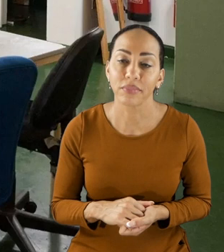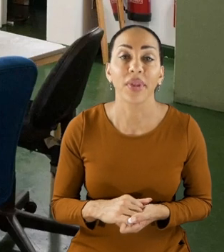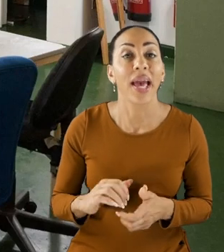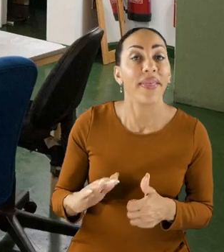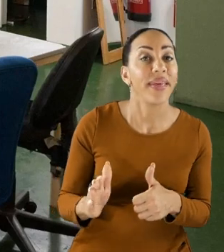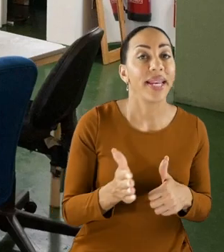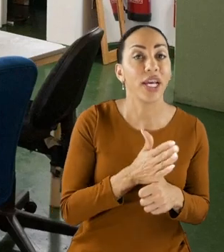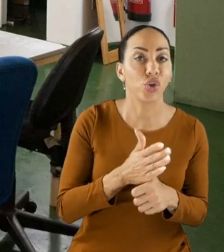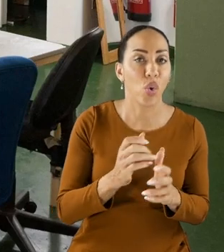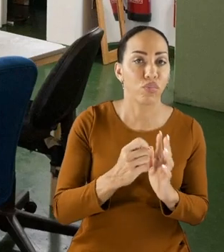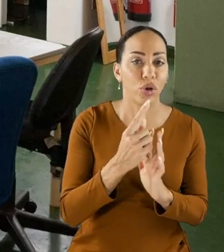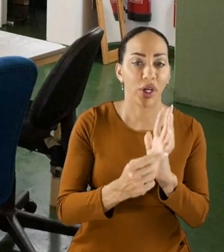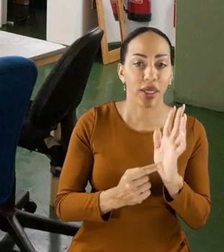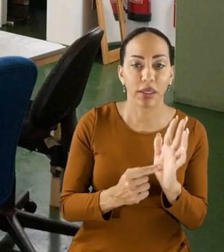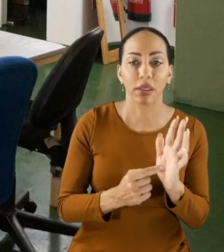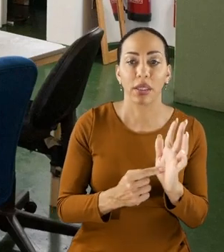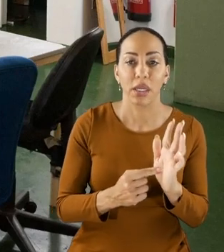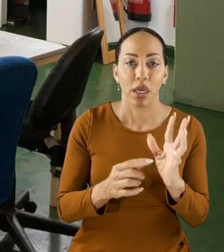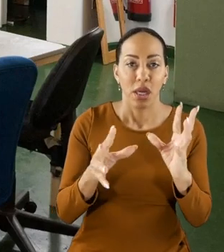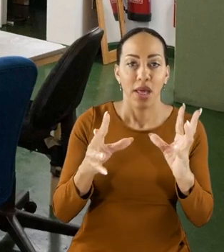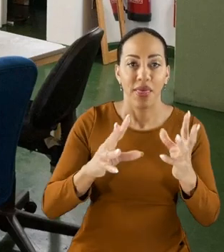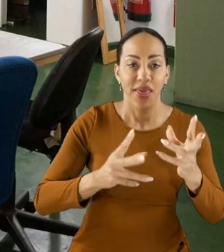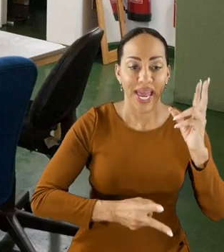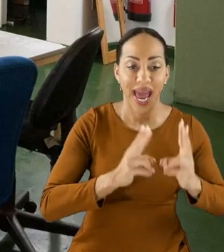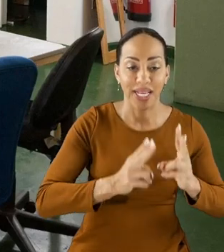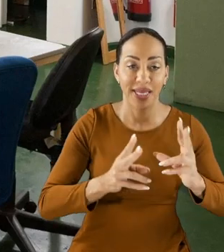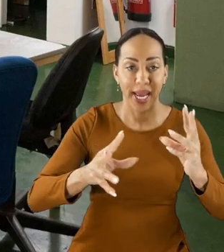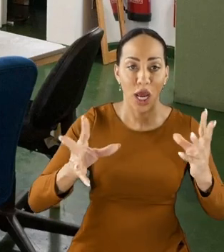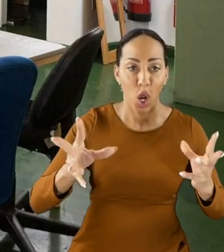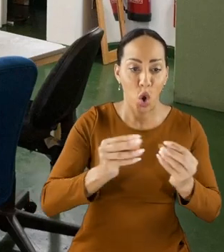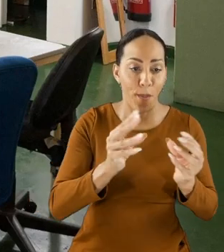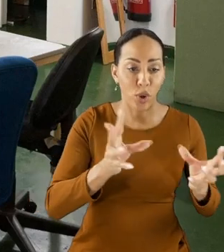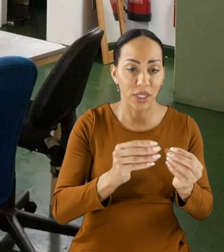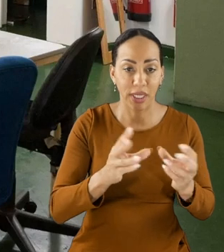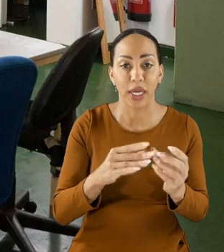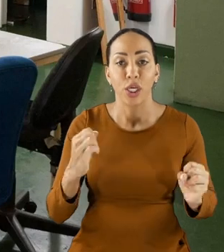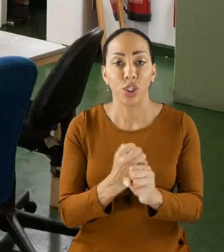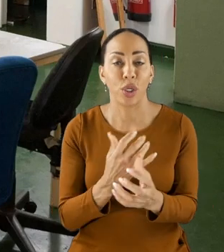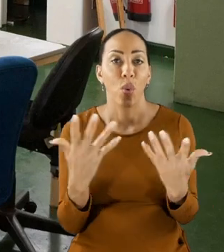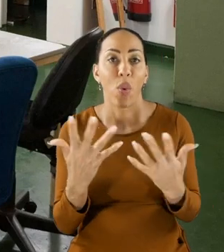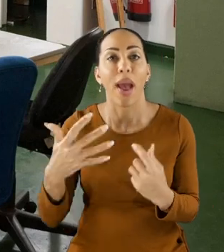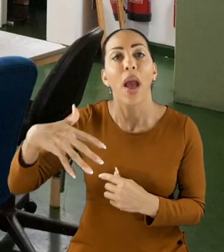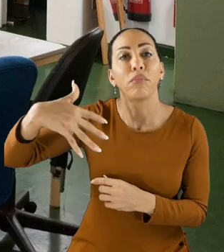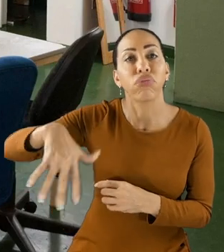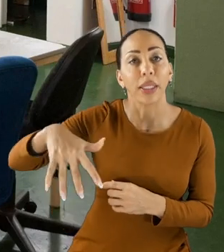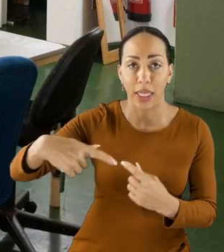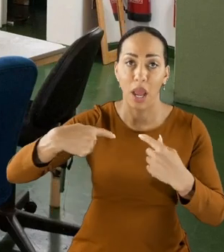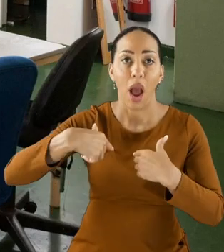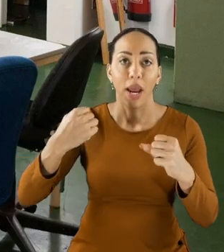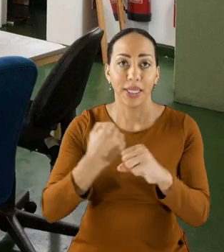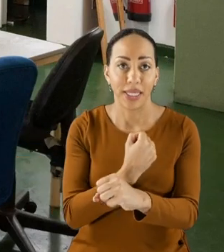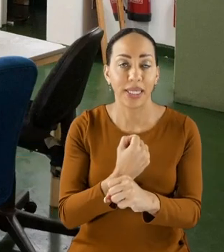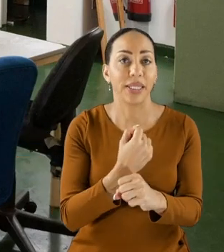we had, so what we did do initially for the initial project was that all the compositing was done here